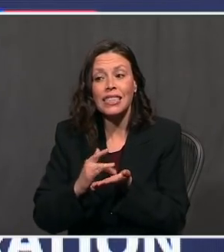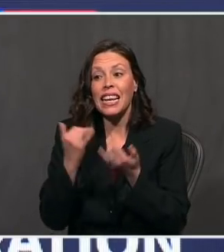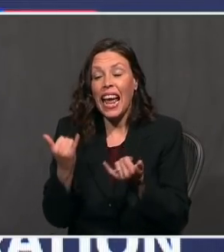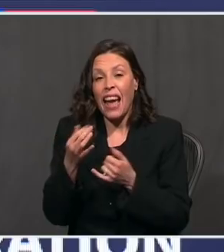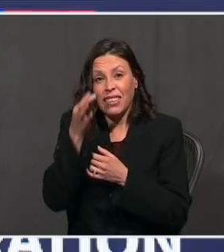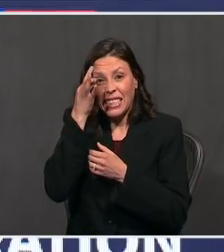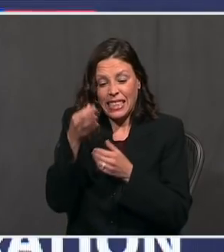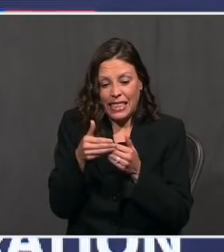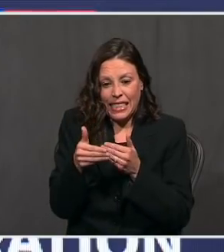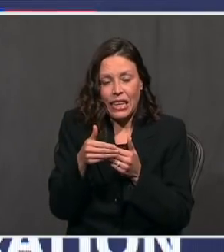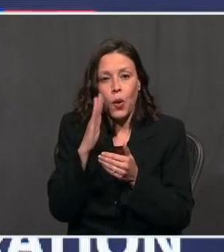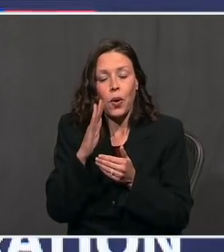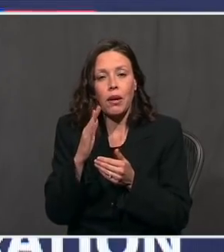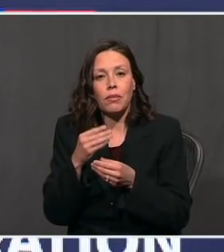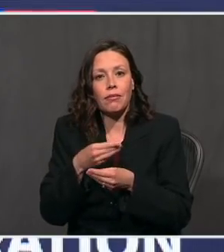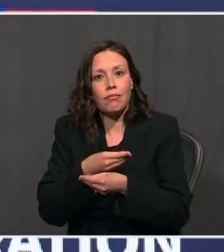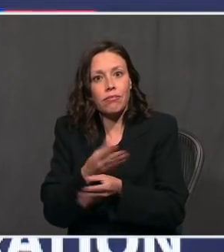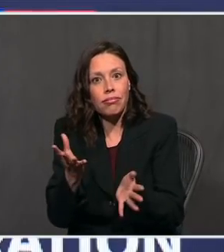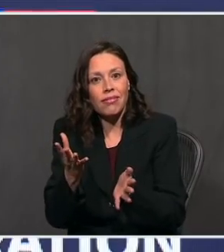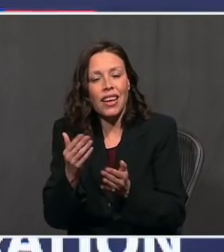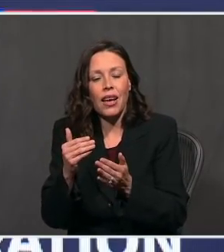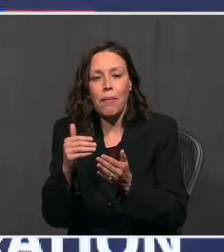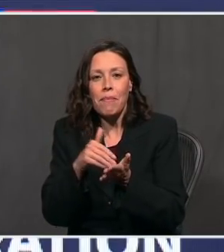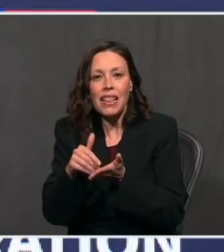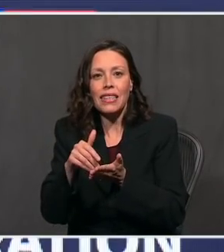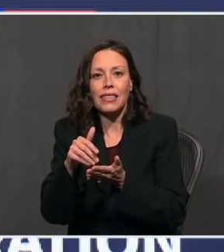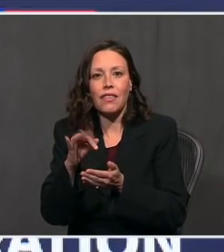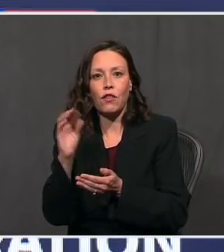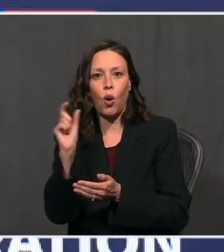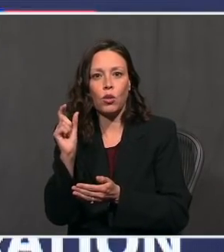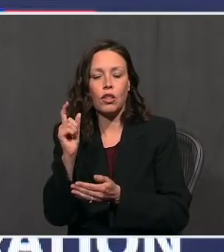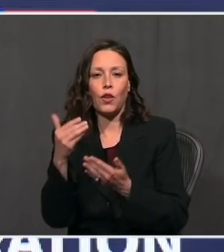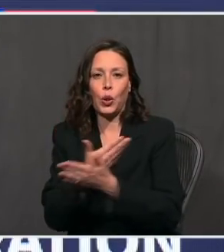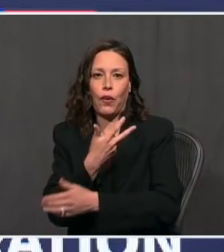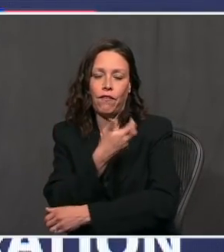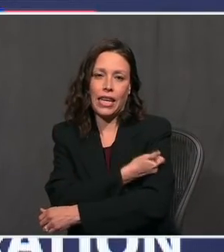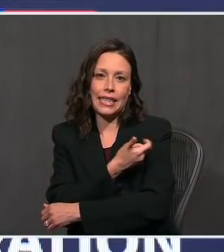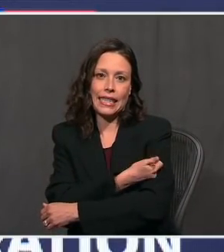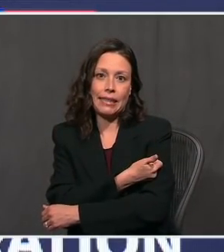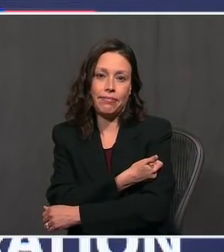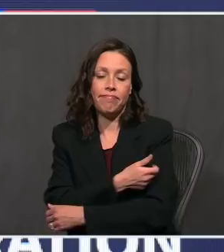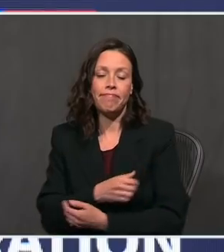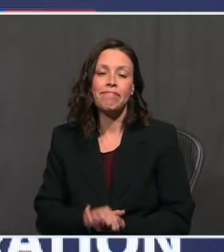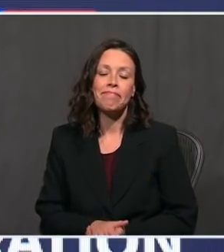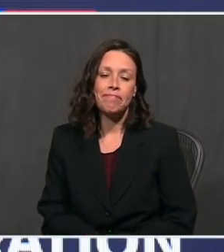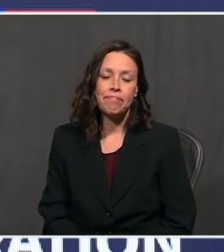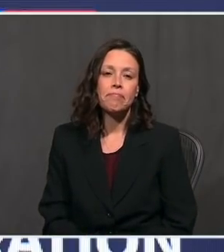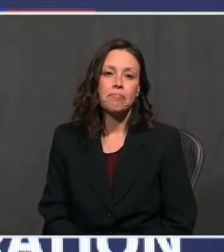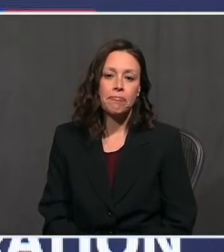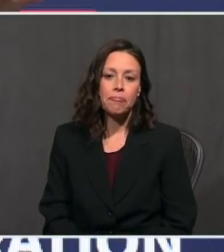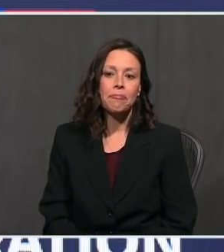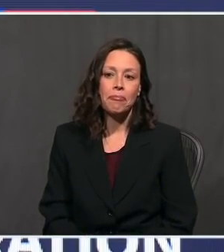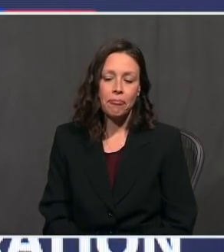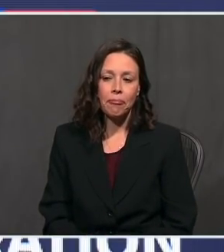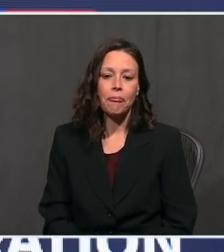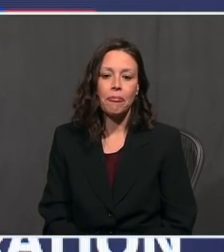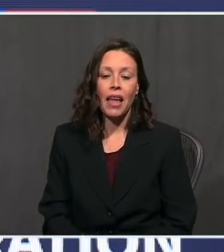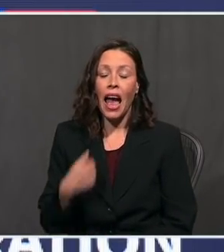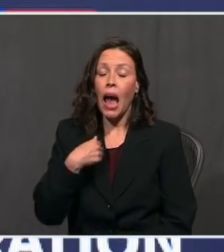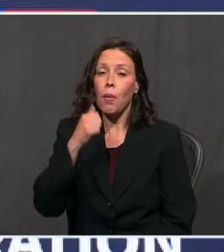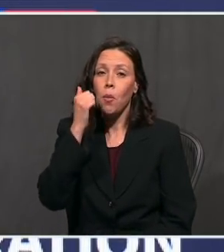distribution of millions of doses of this vaccine. I must tell you, having been working every single